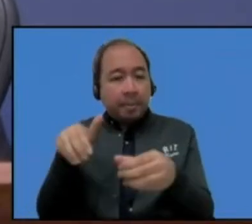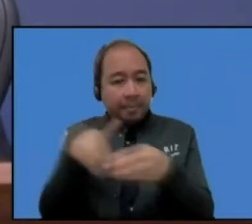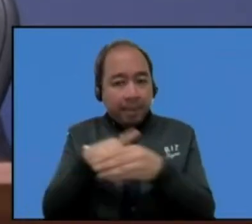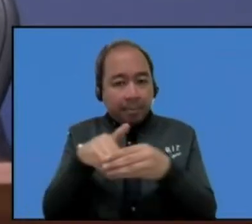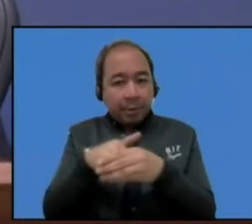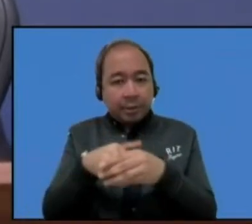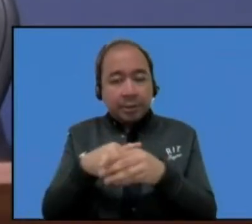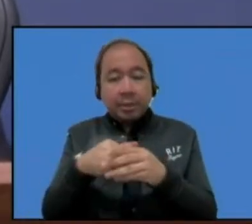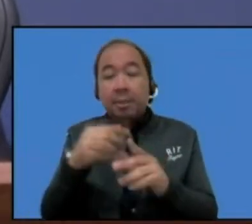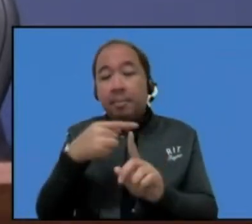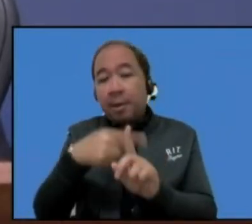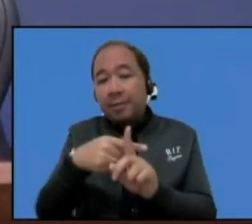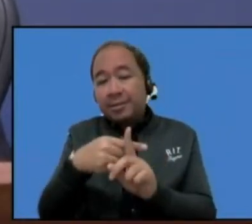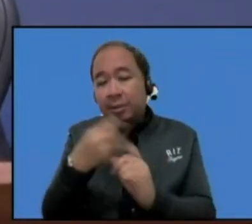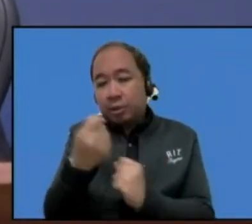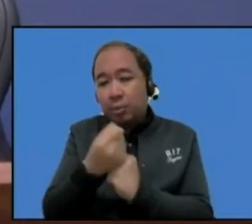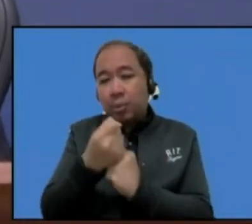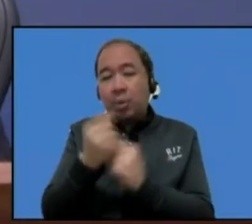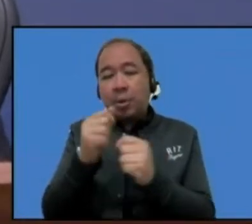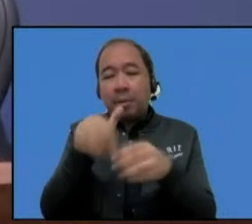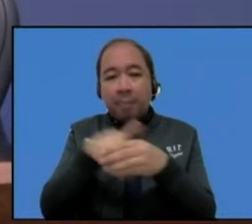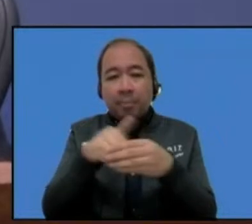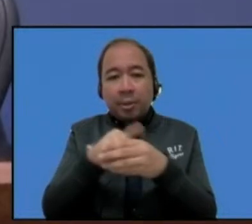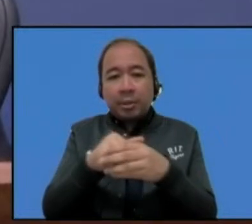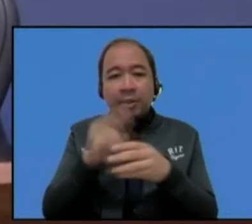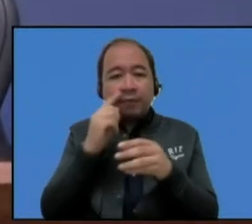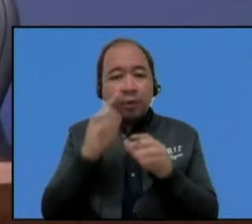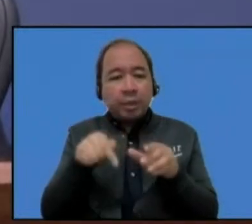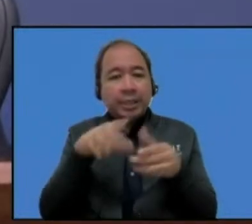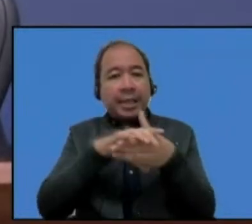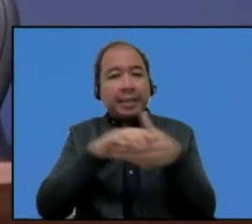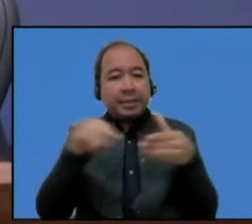associate members of the Commission in the